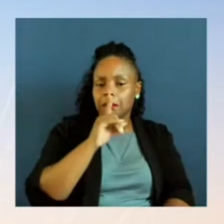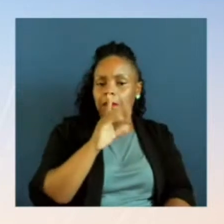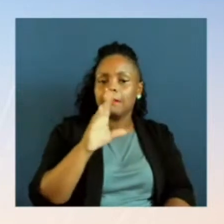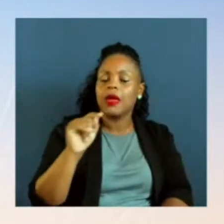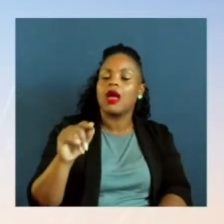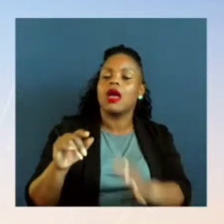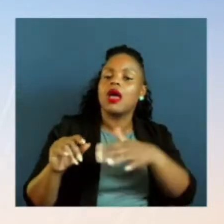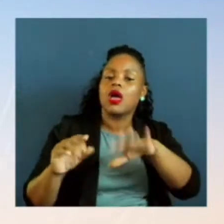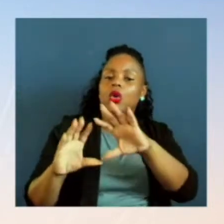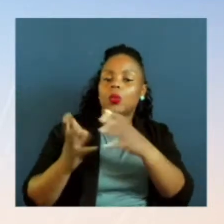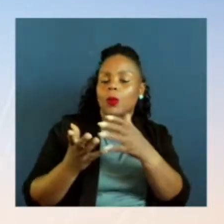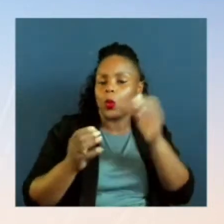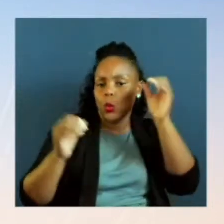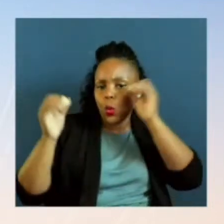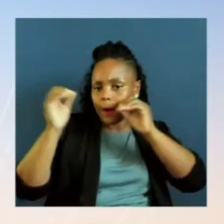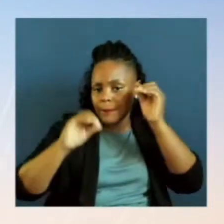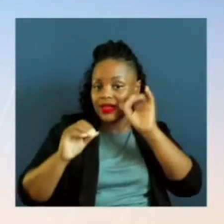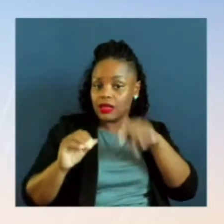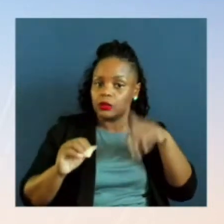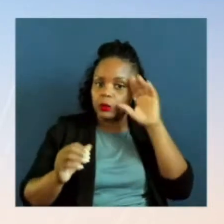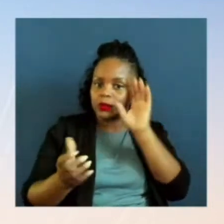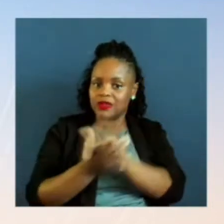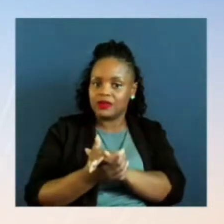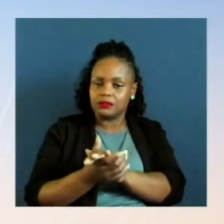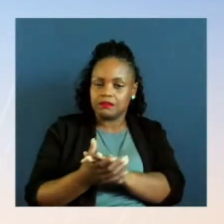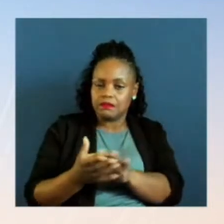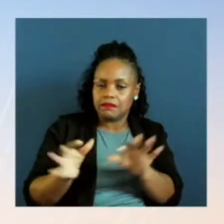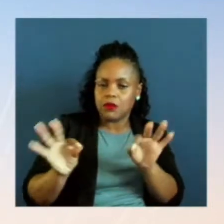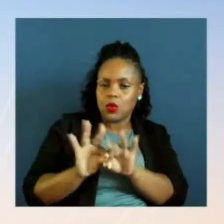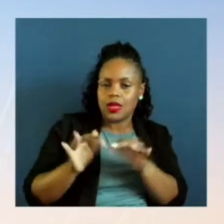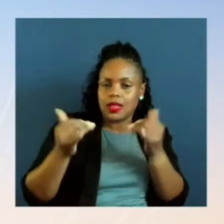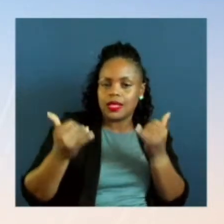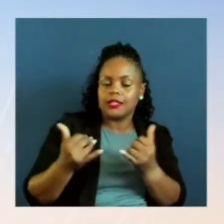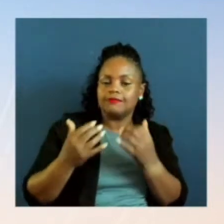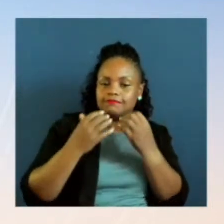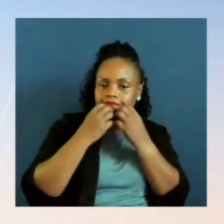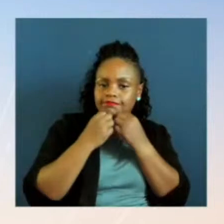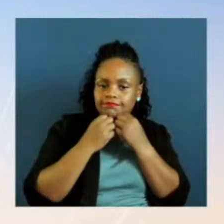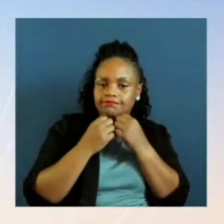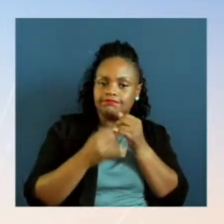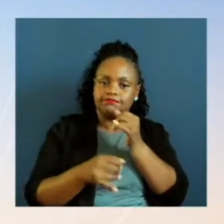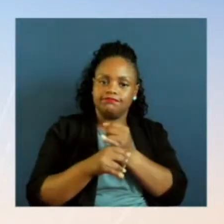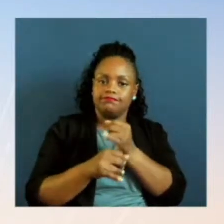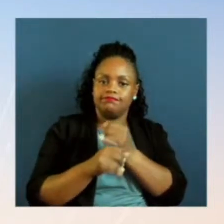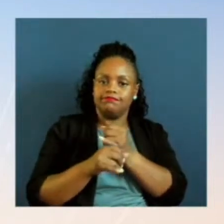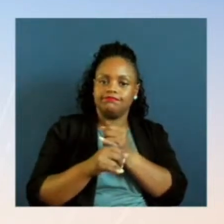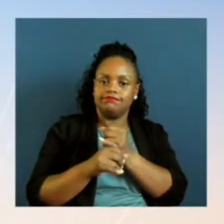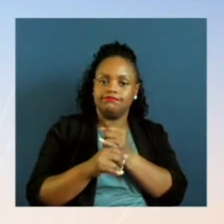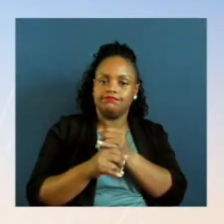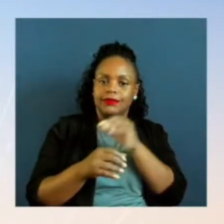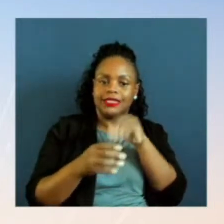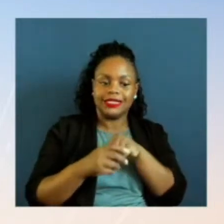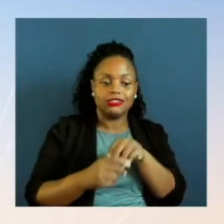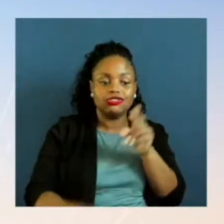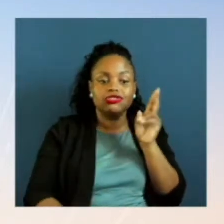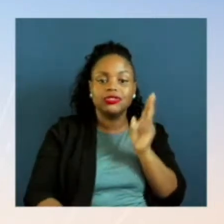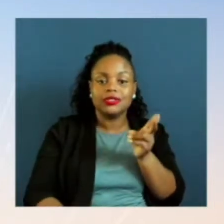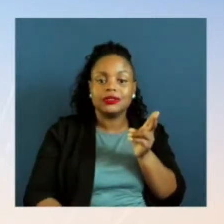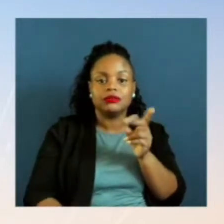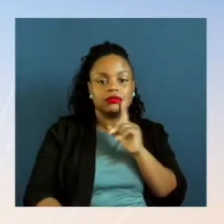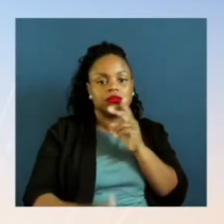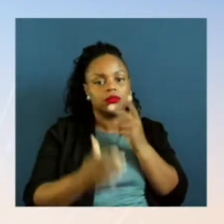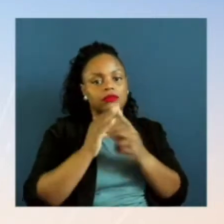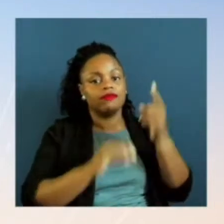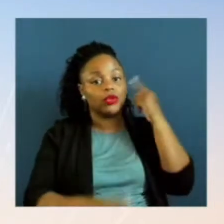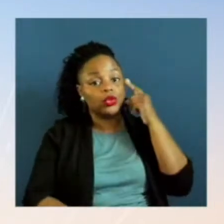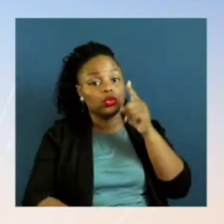important, given this is a vital institution in our nation's history. So I can't predict for you. I don't know where he's going to